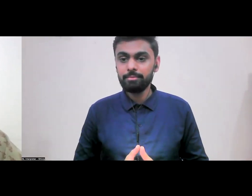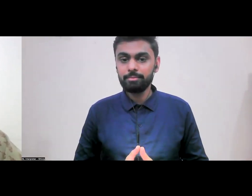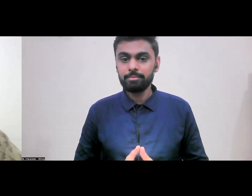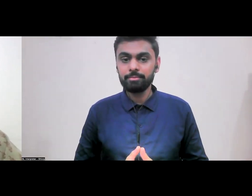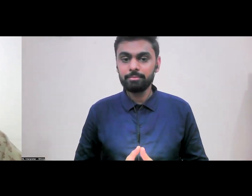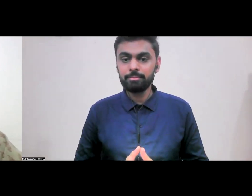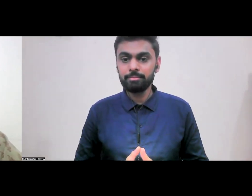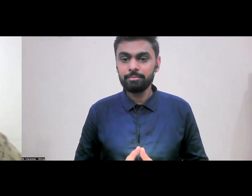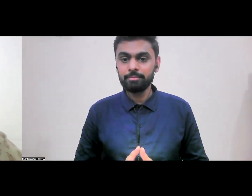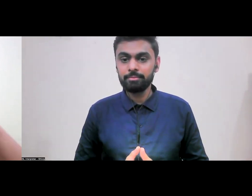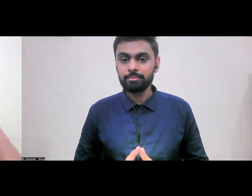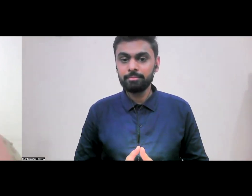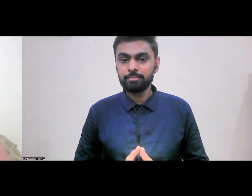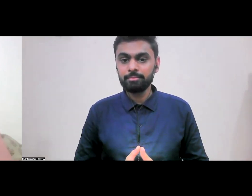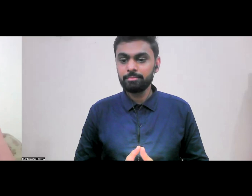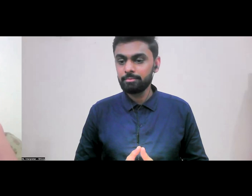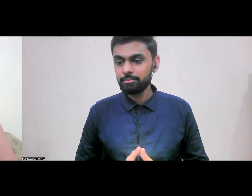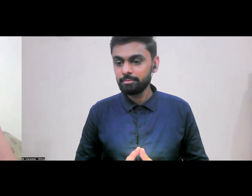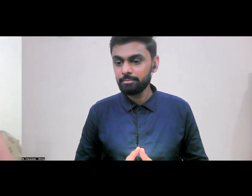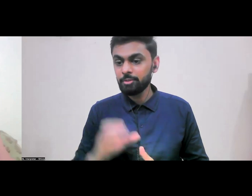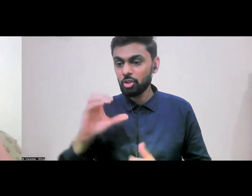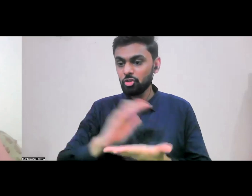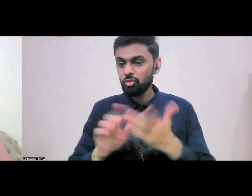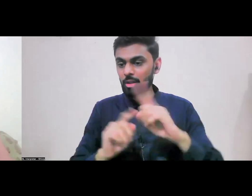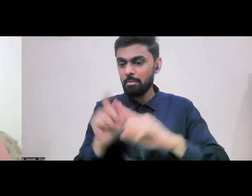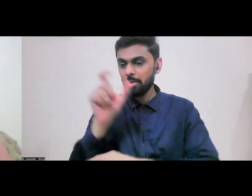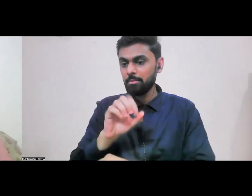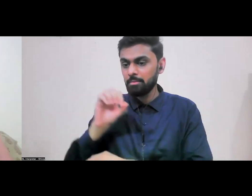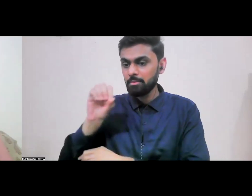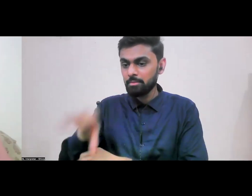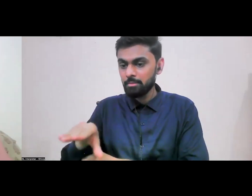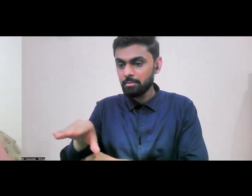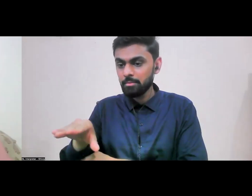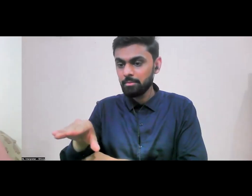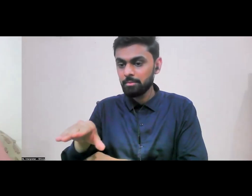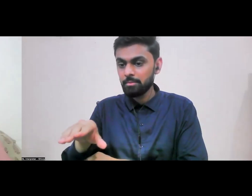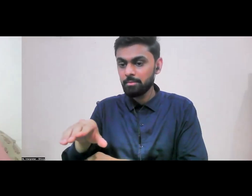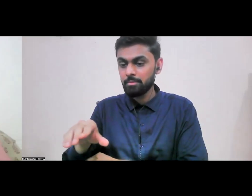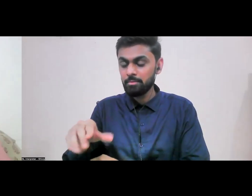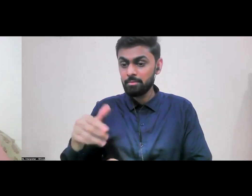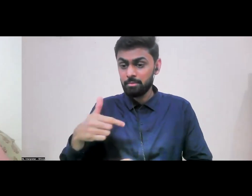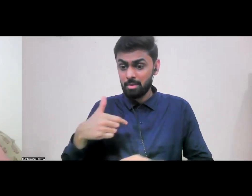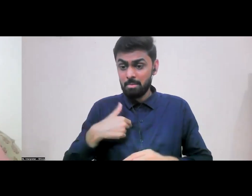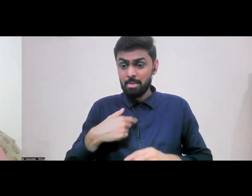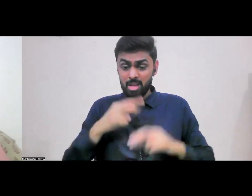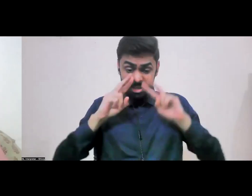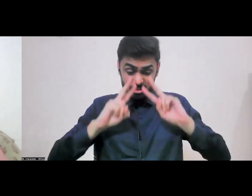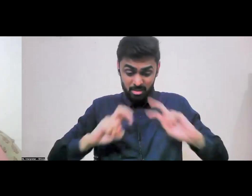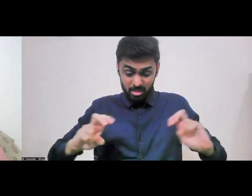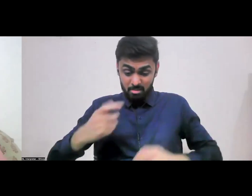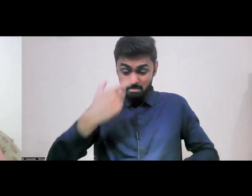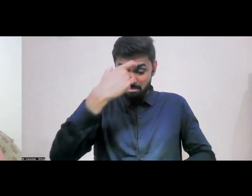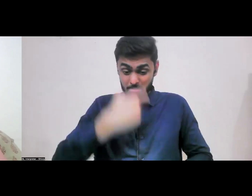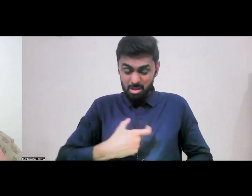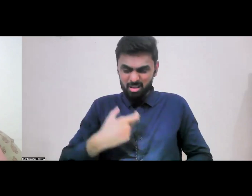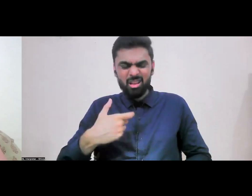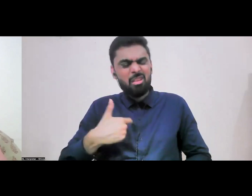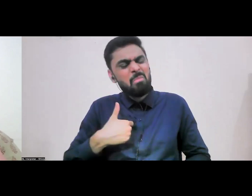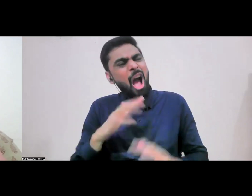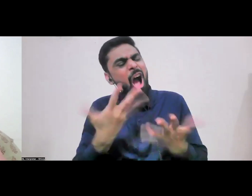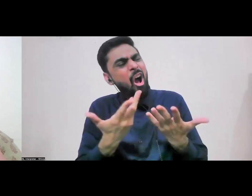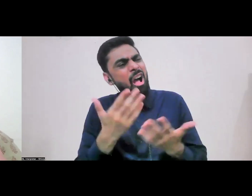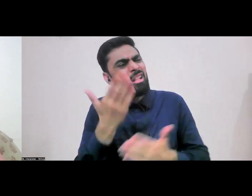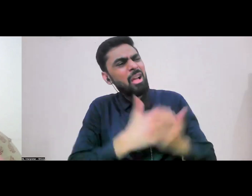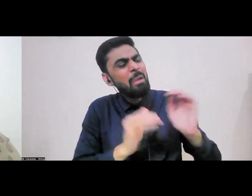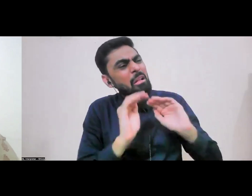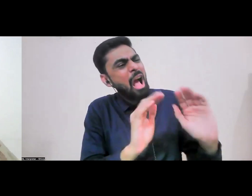Yeah, as a researcher, Kritika, I understand. But think about how your research, Kritika, takes care a lot. You're working on